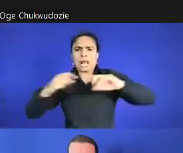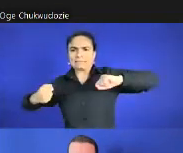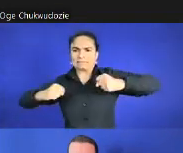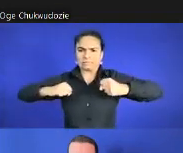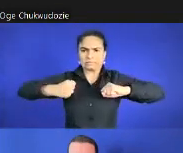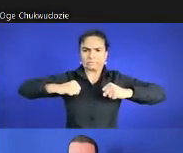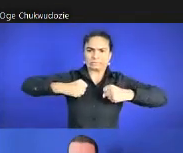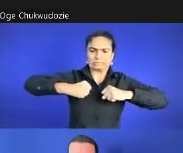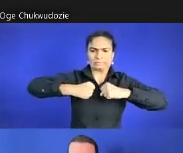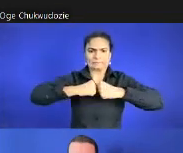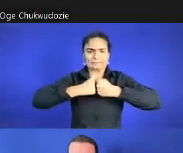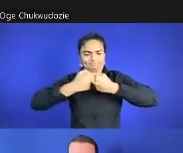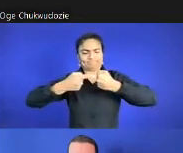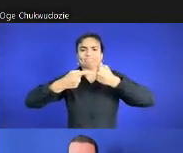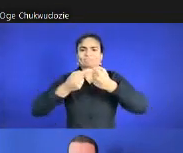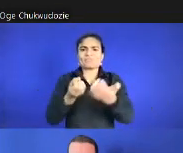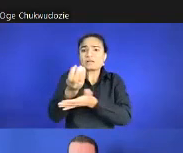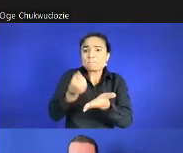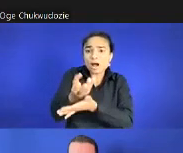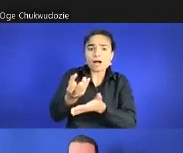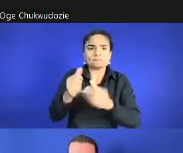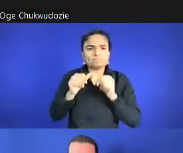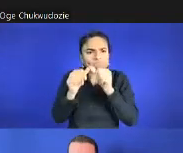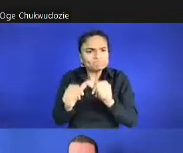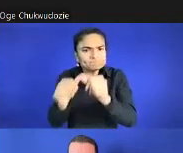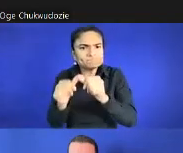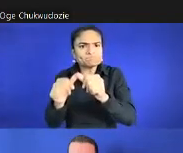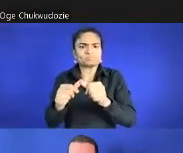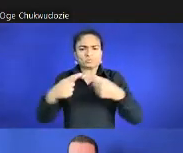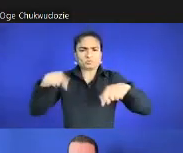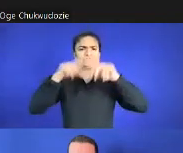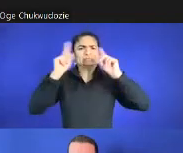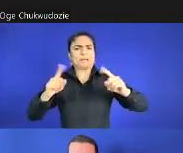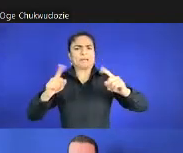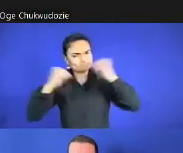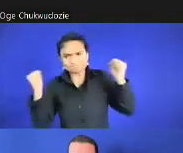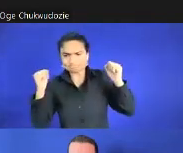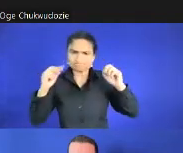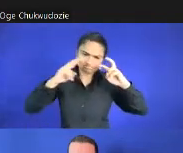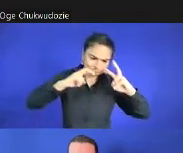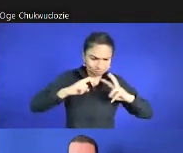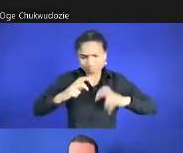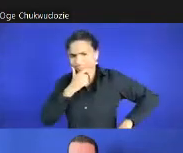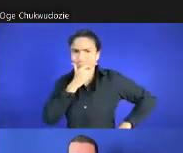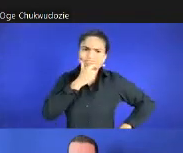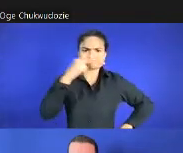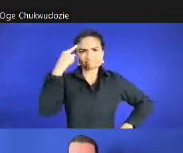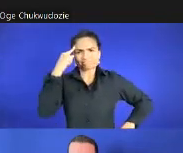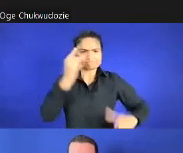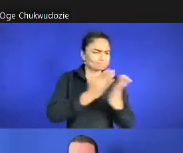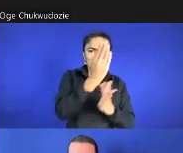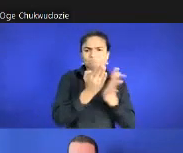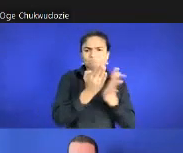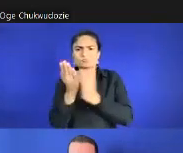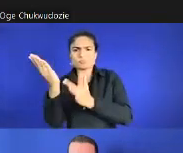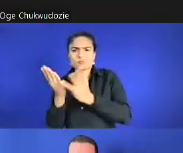maintaining feedback mechanism is closing the feedback loop. And this has ripple effects on other areas of the